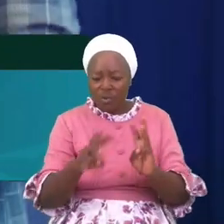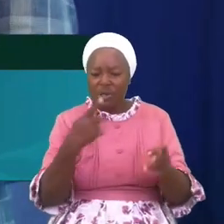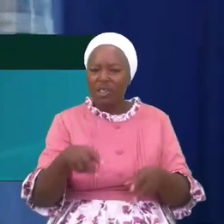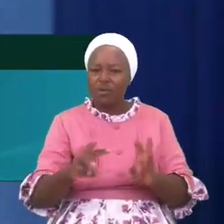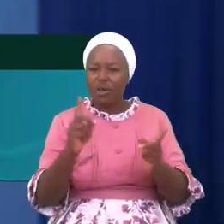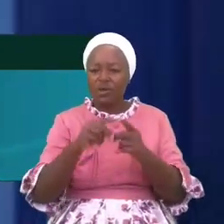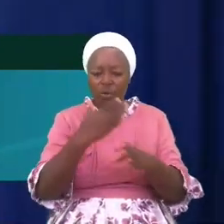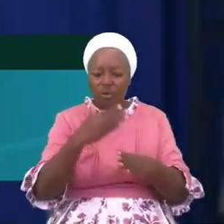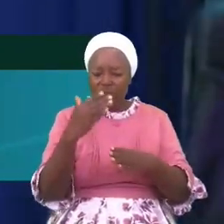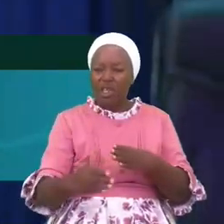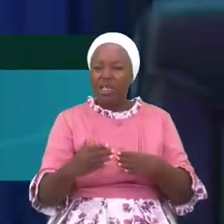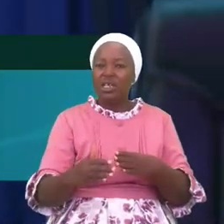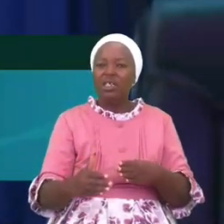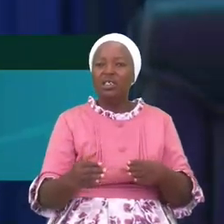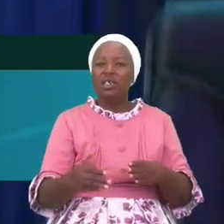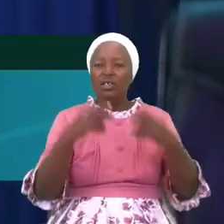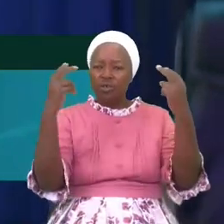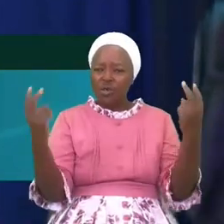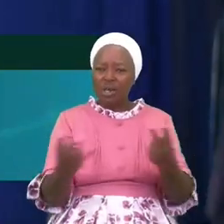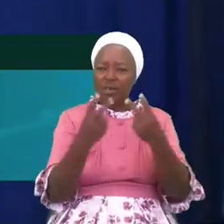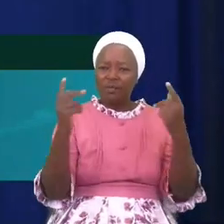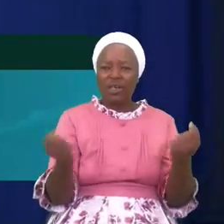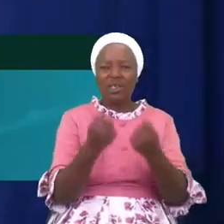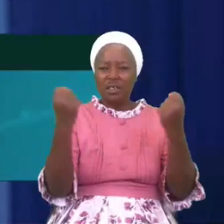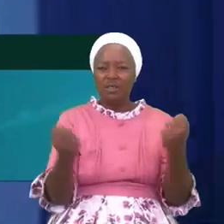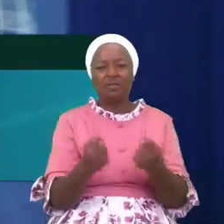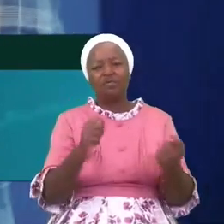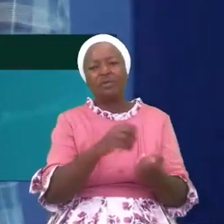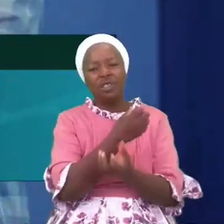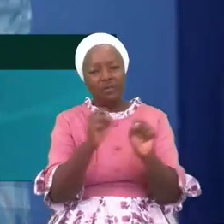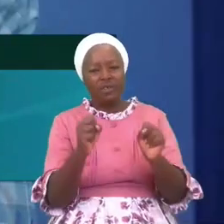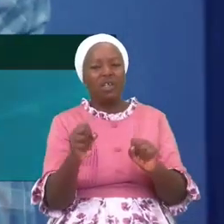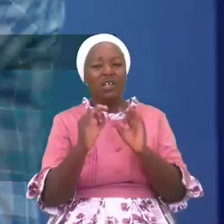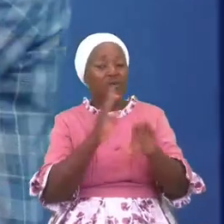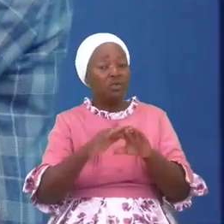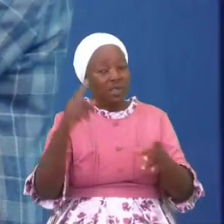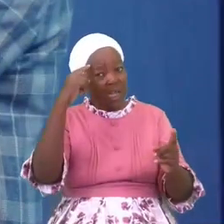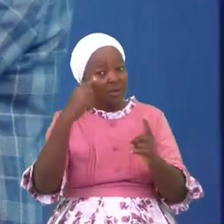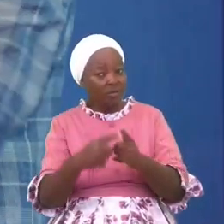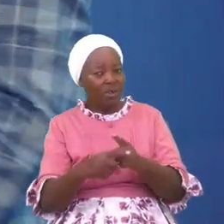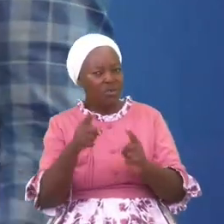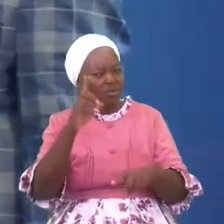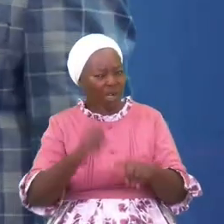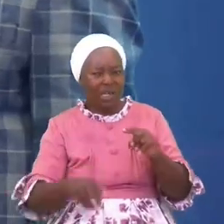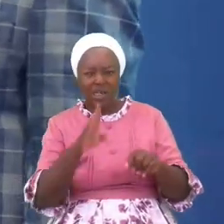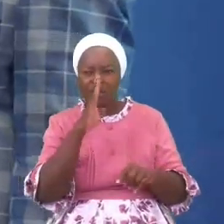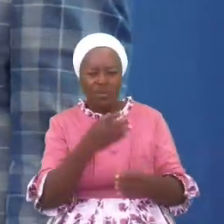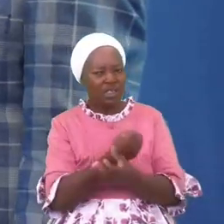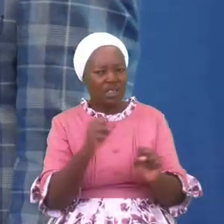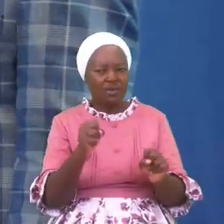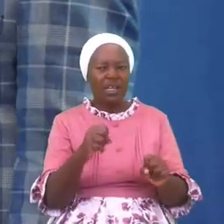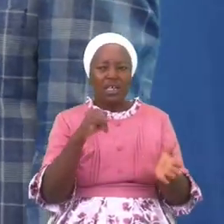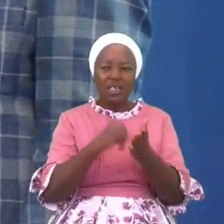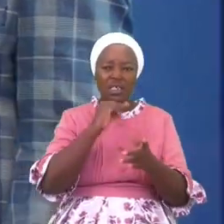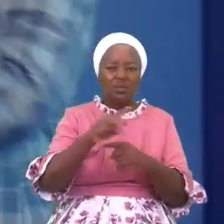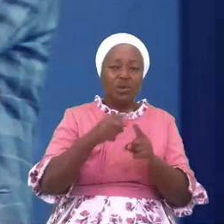transforming salvation, if you don't agree, you cannot be saved. It is when you hear the word. That same word has